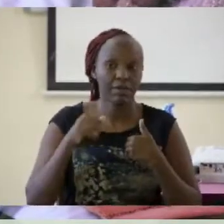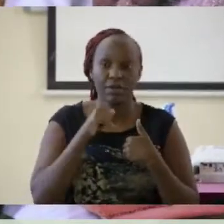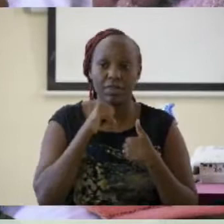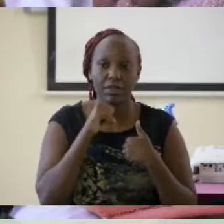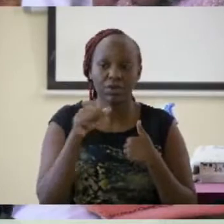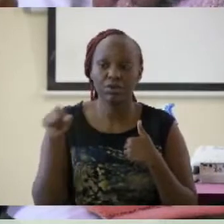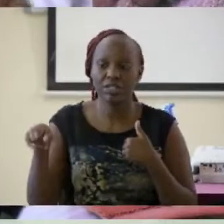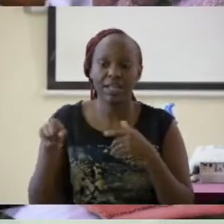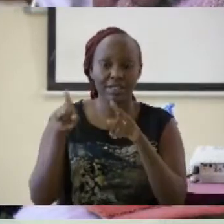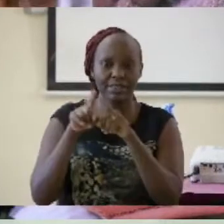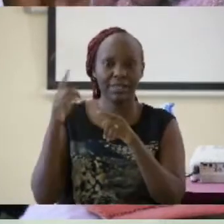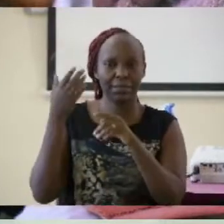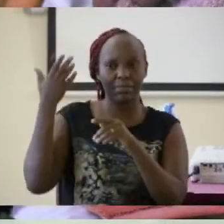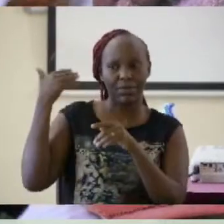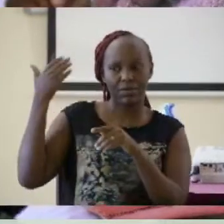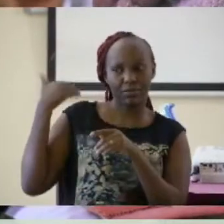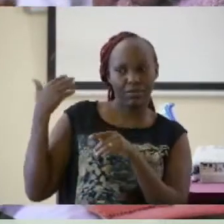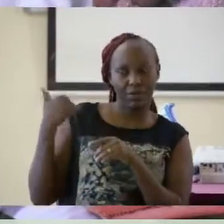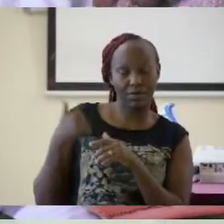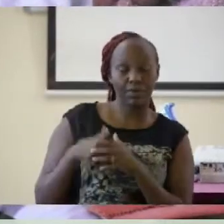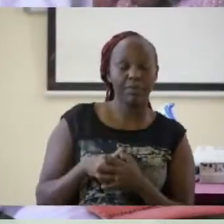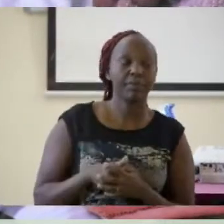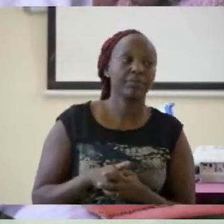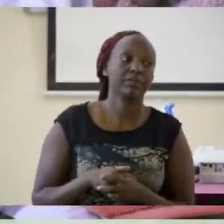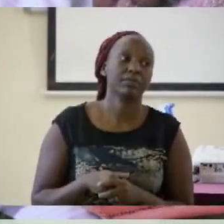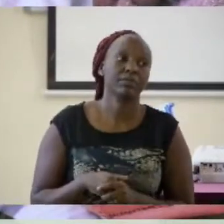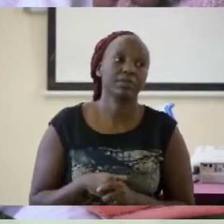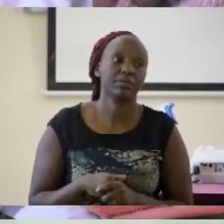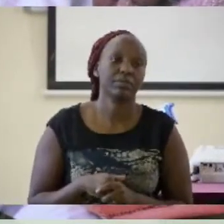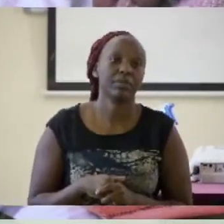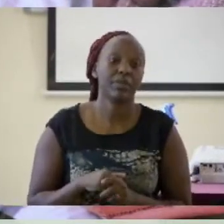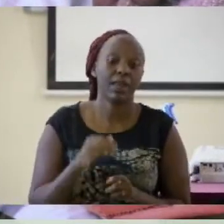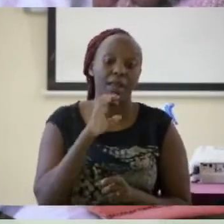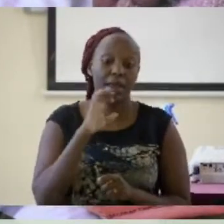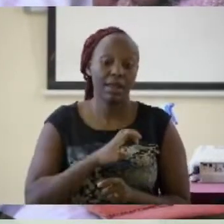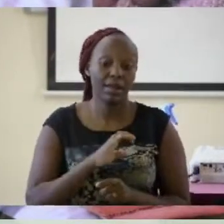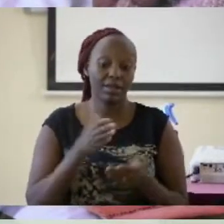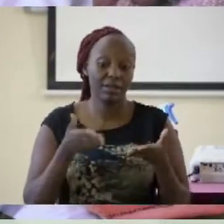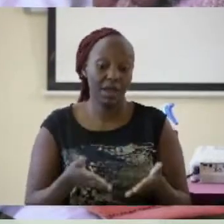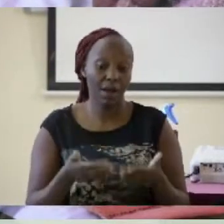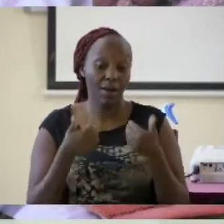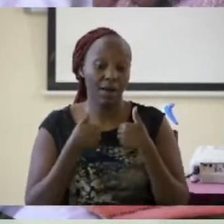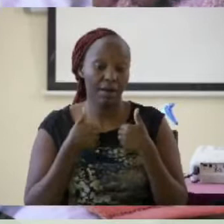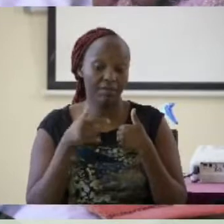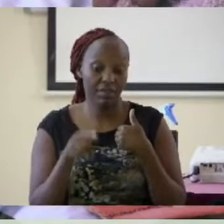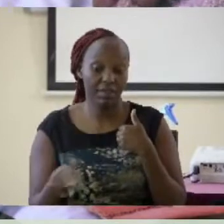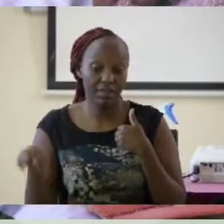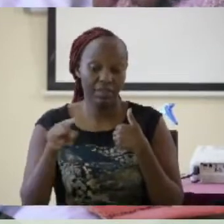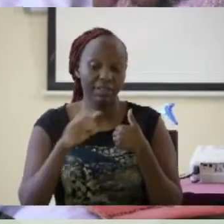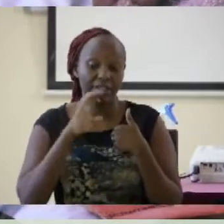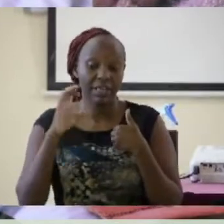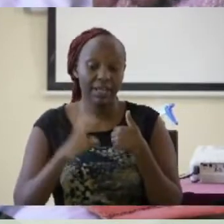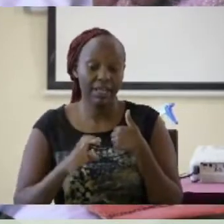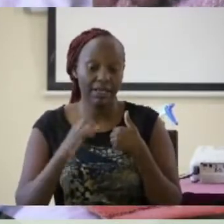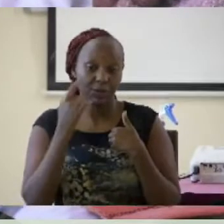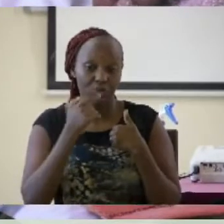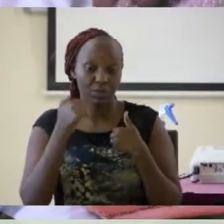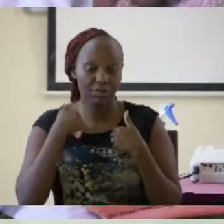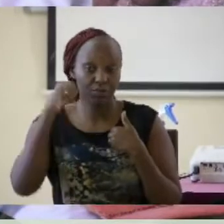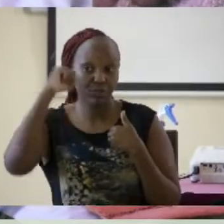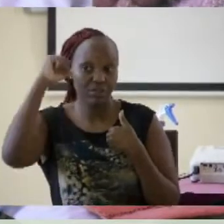pure elders that we used to have in the pre-colonial times. The elders we now have, they're elders out of